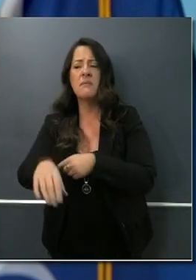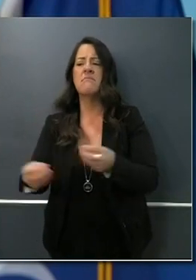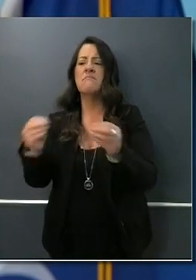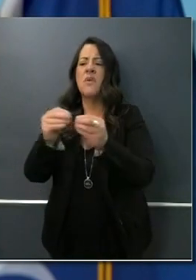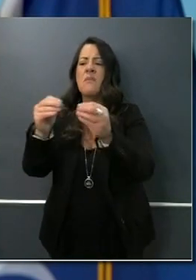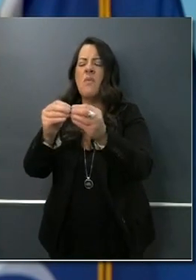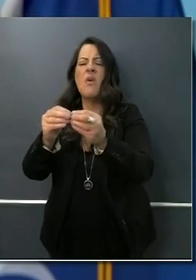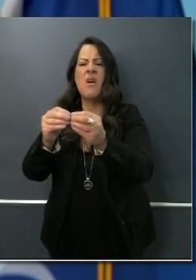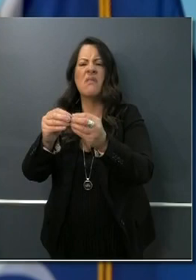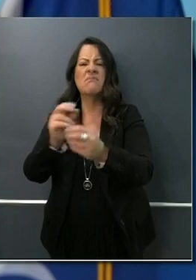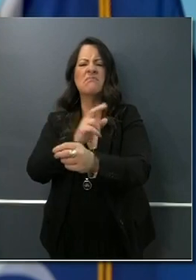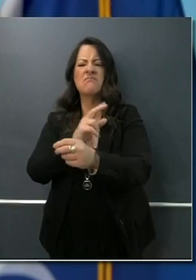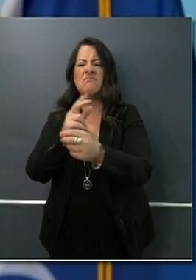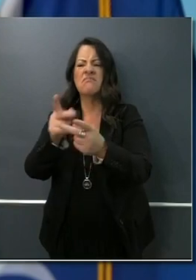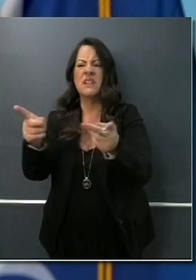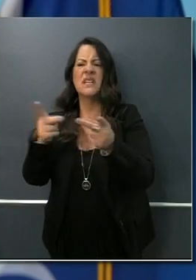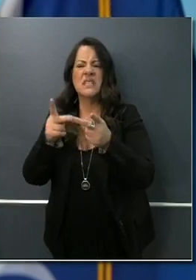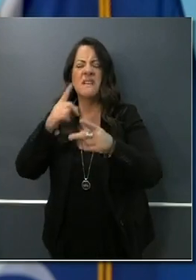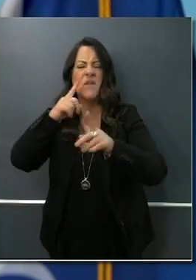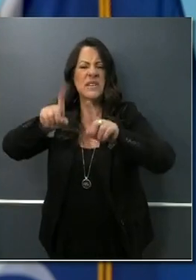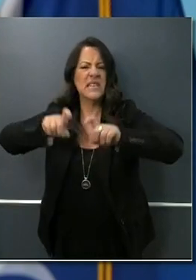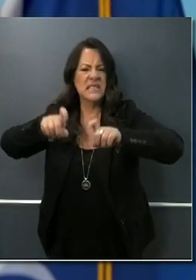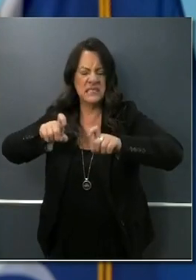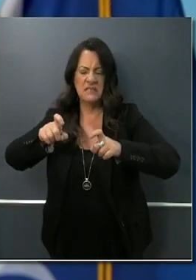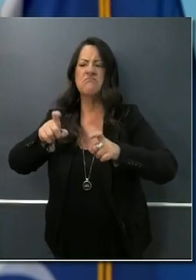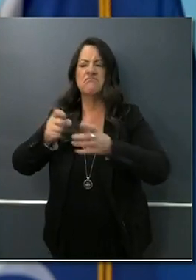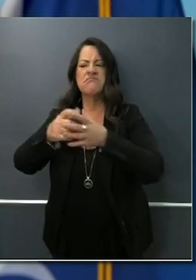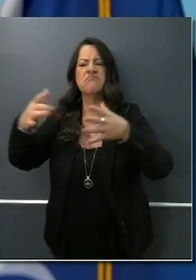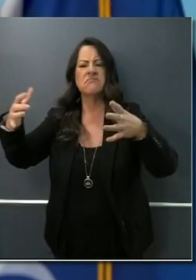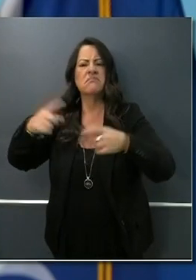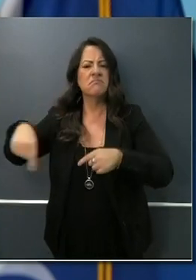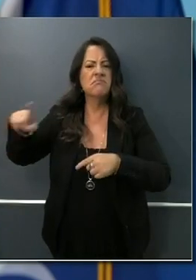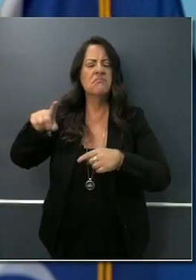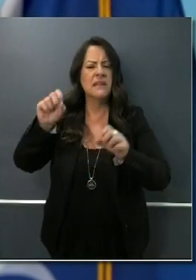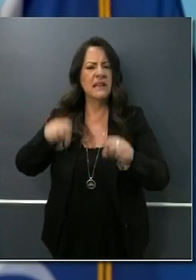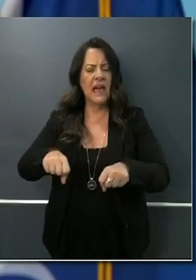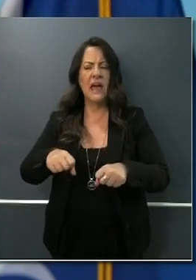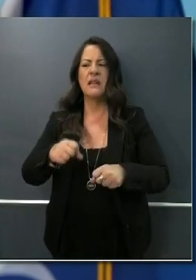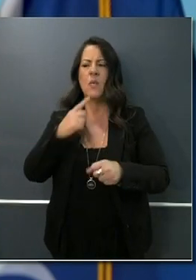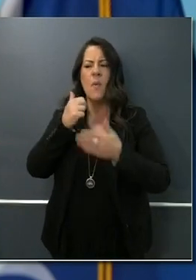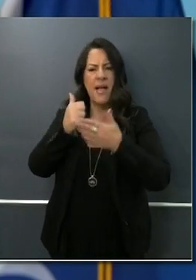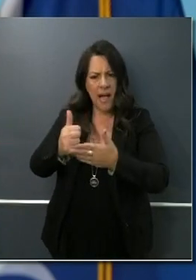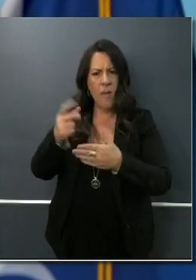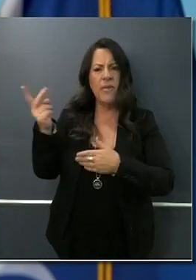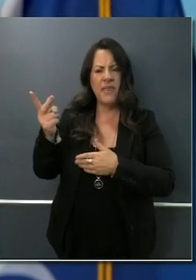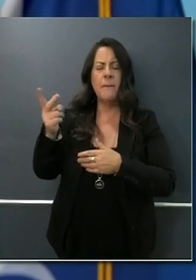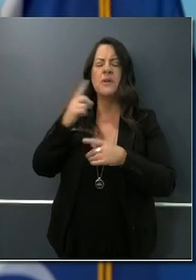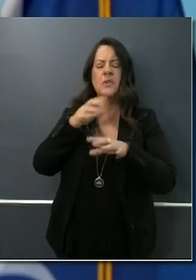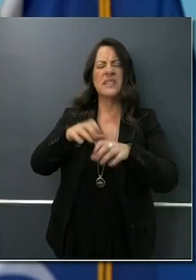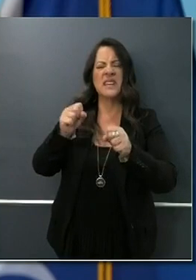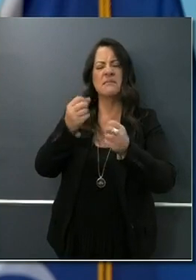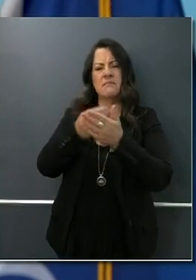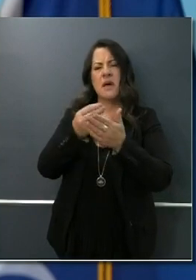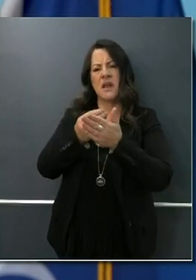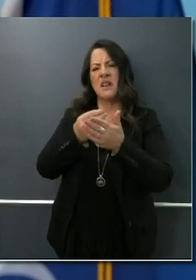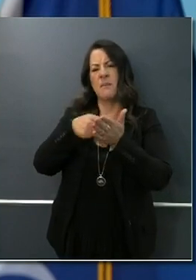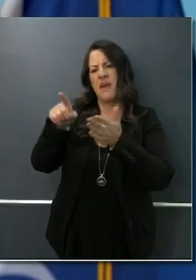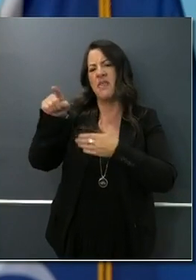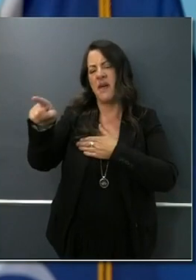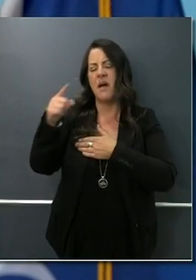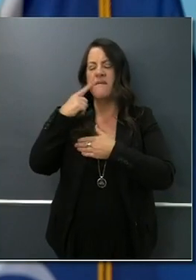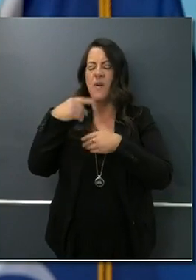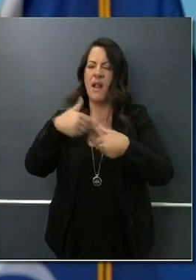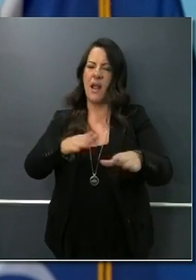the question, and we look forward to demonstrating how they can get payment for those tests, so that the community